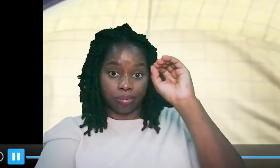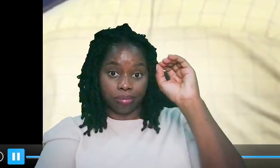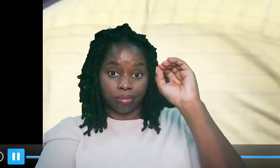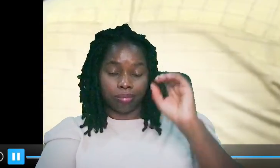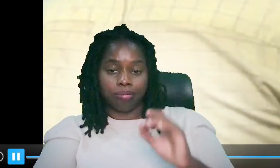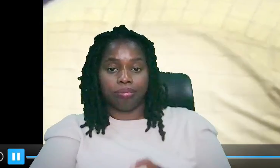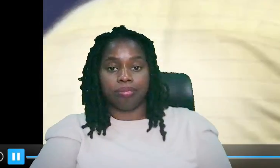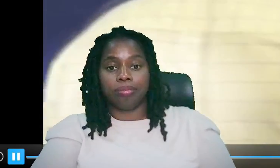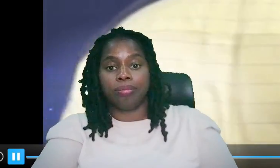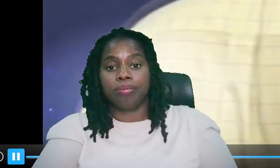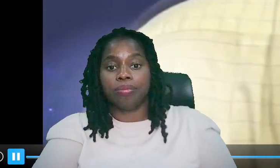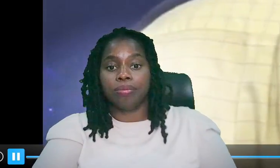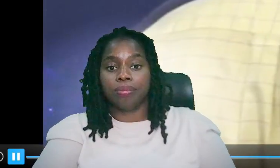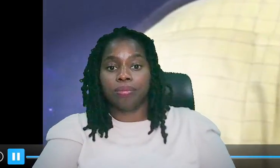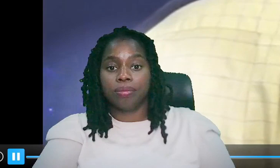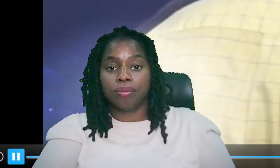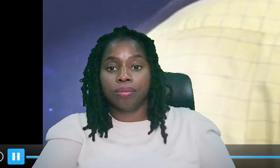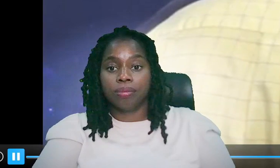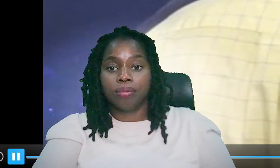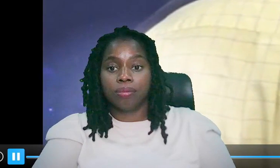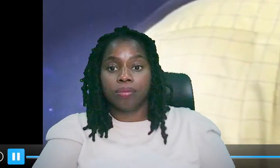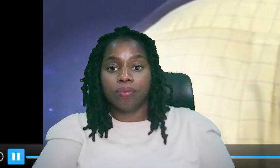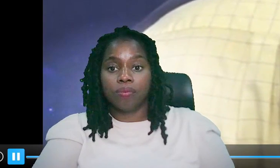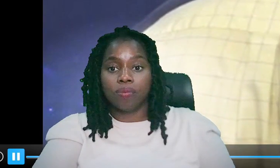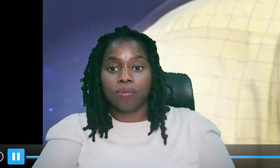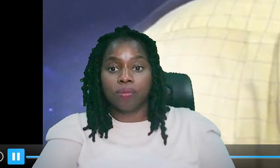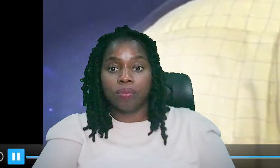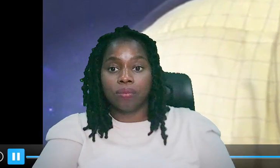equal to 90 degrees.